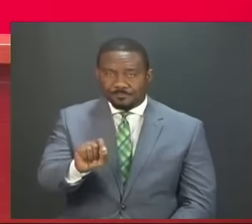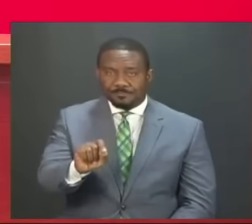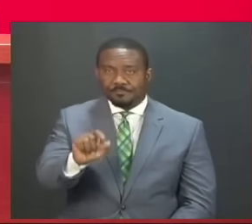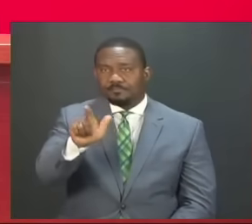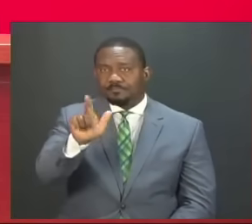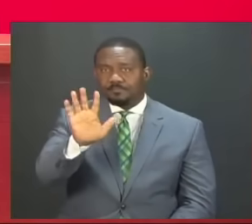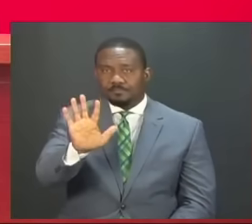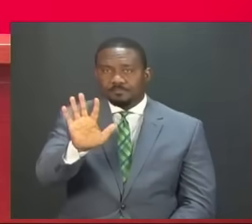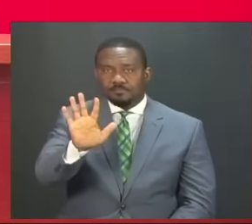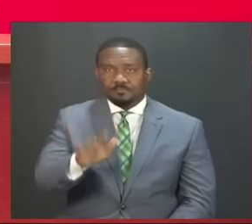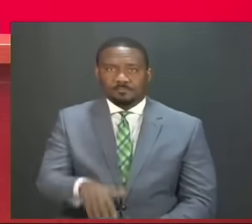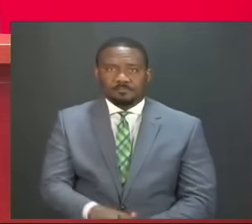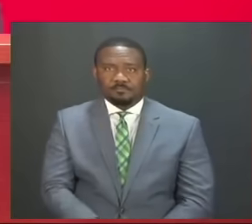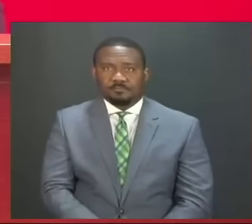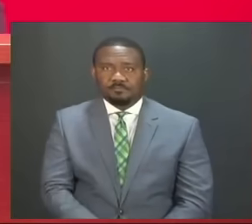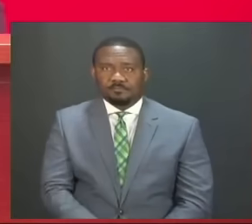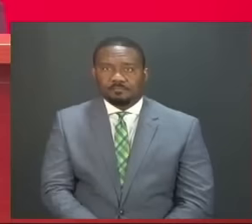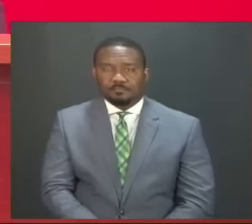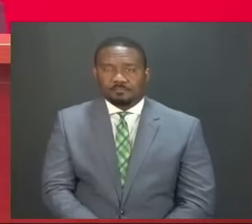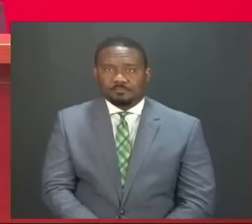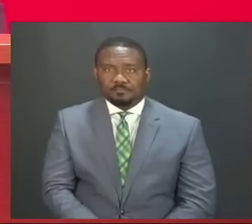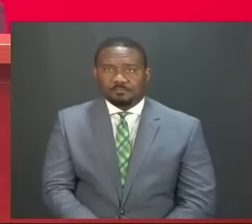2025.